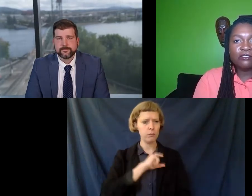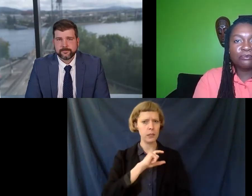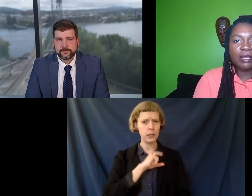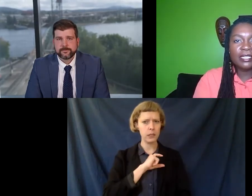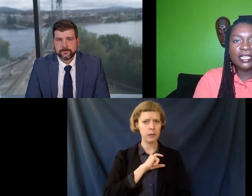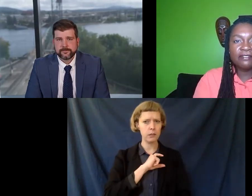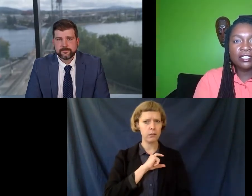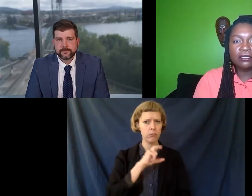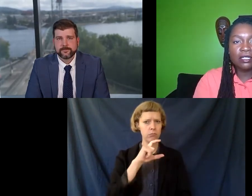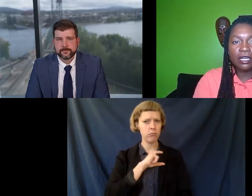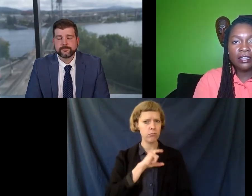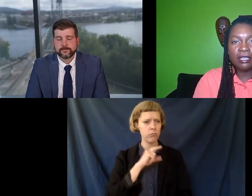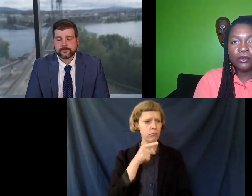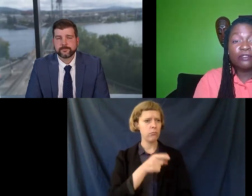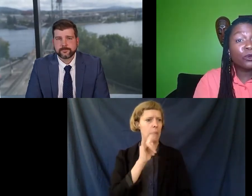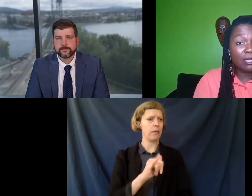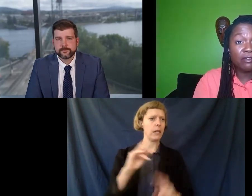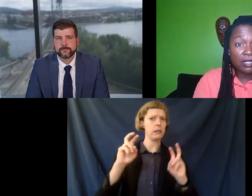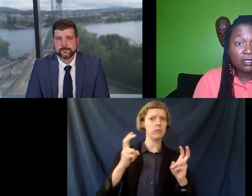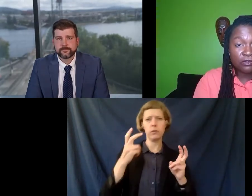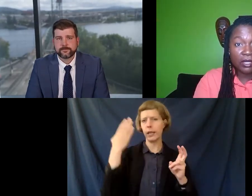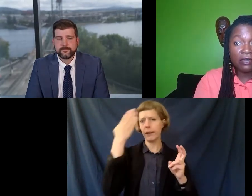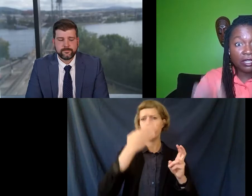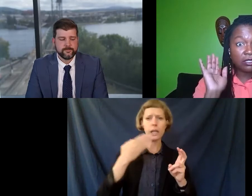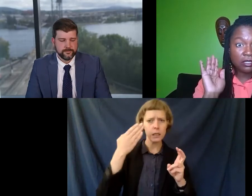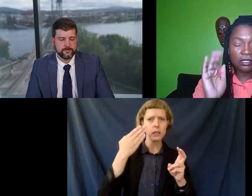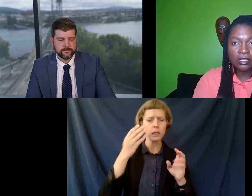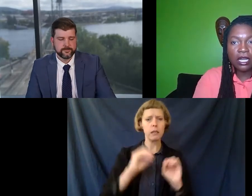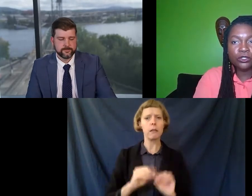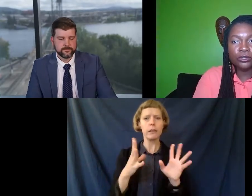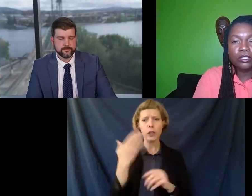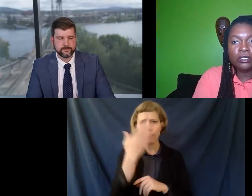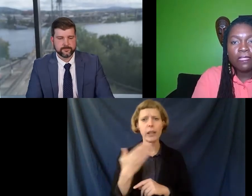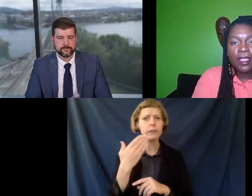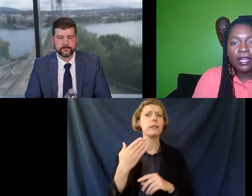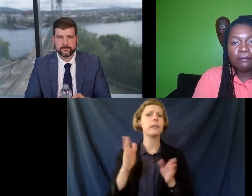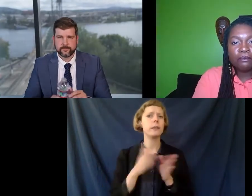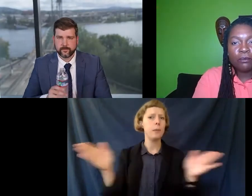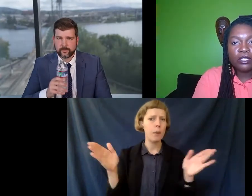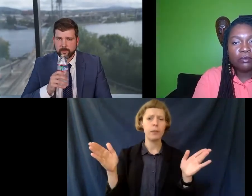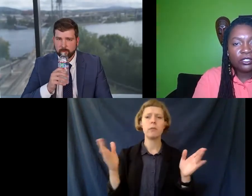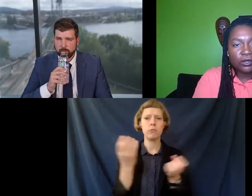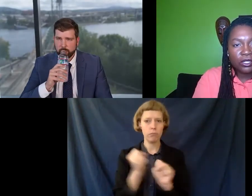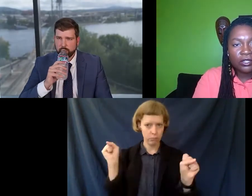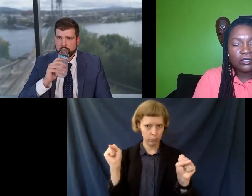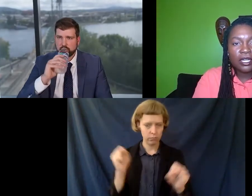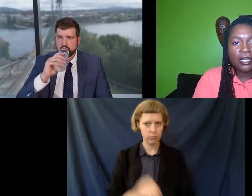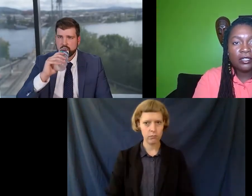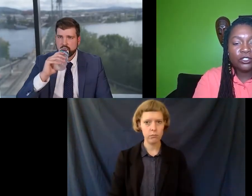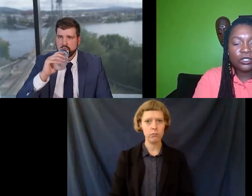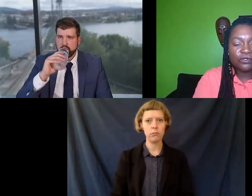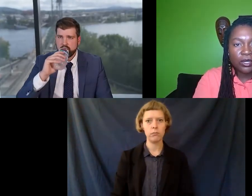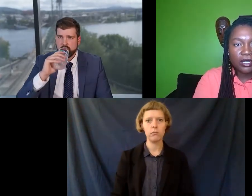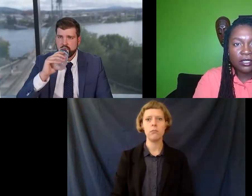That's sort of the face of public safety in the community for some of us. For many of us, it's not true. But you mentioned